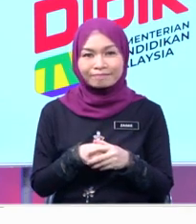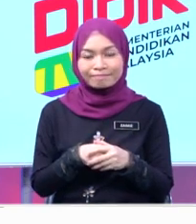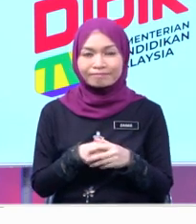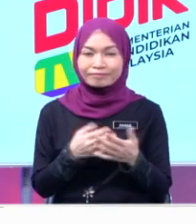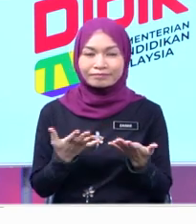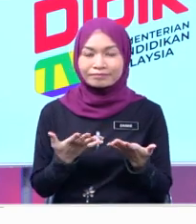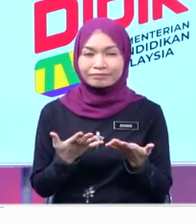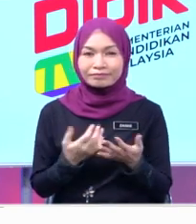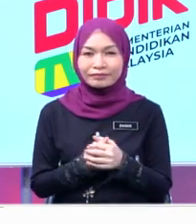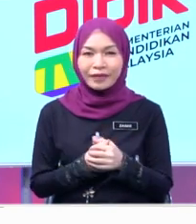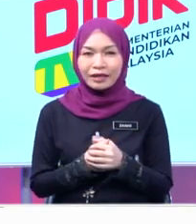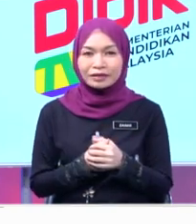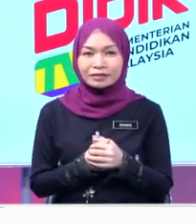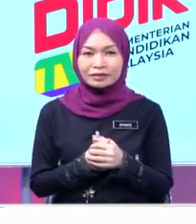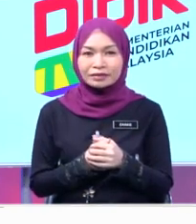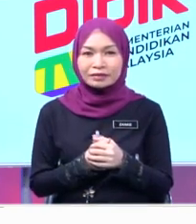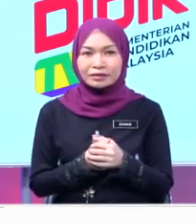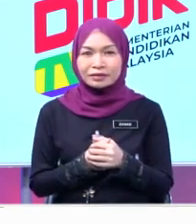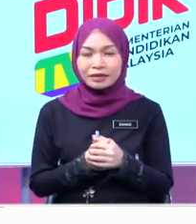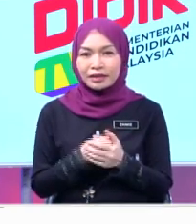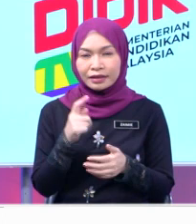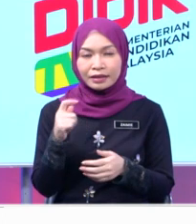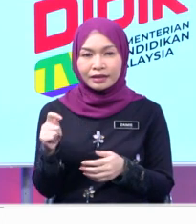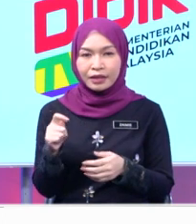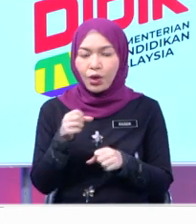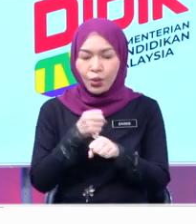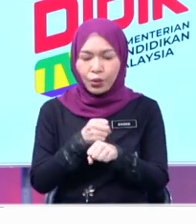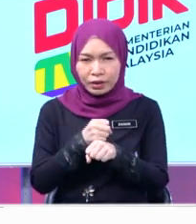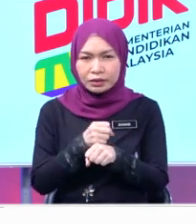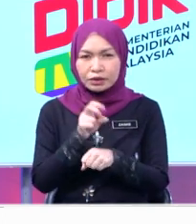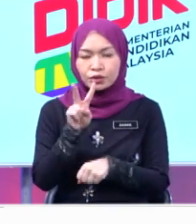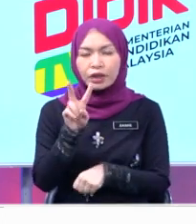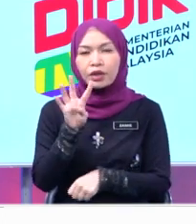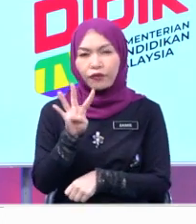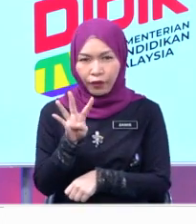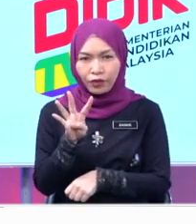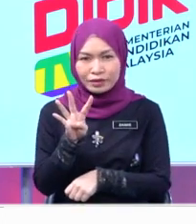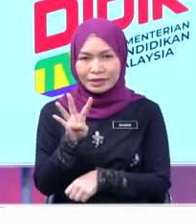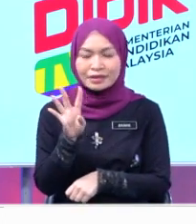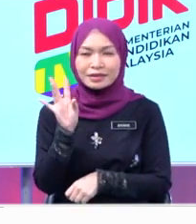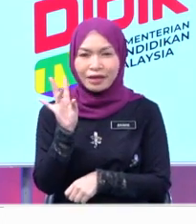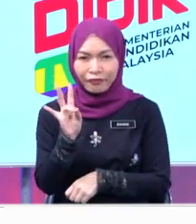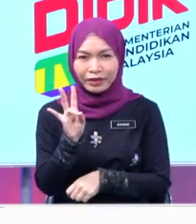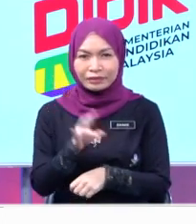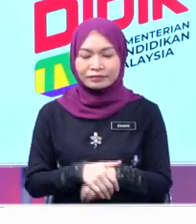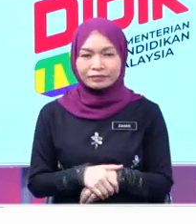Some people who do not have time to grow food because they work 24/7, like what RT said. And also people